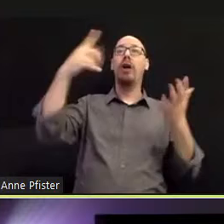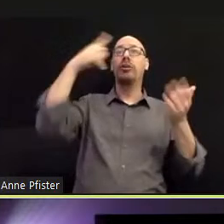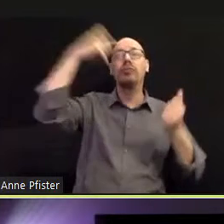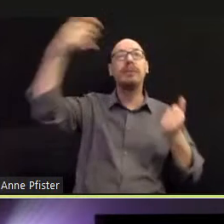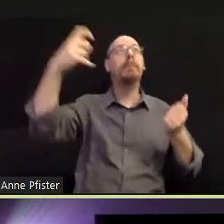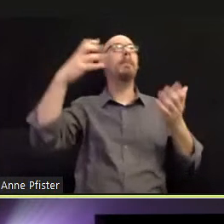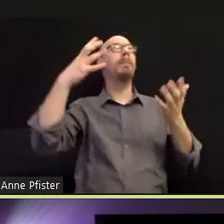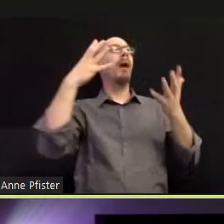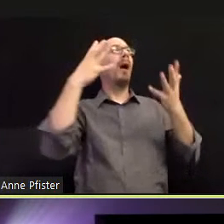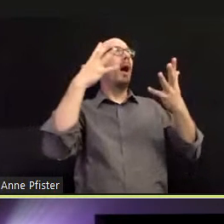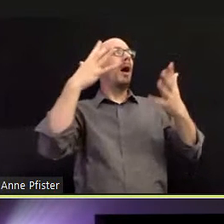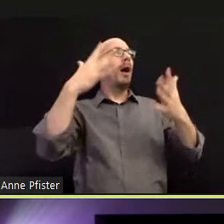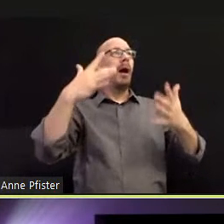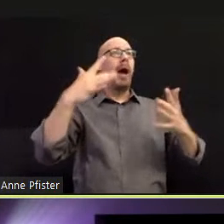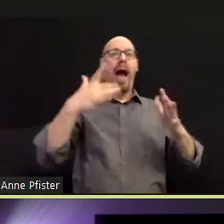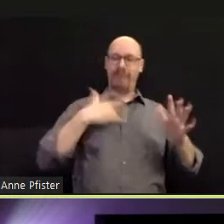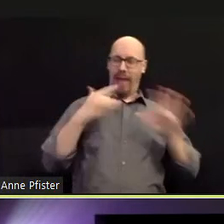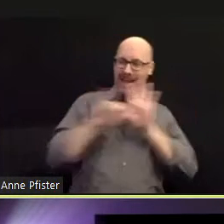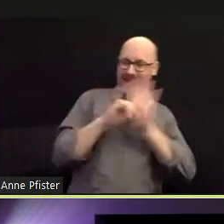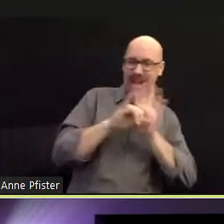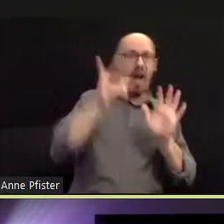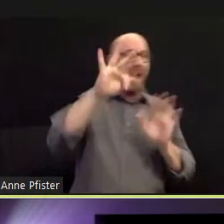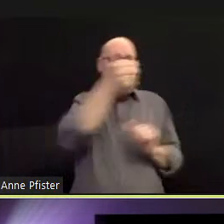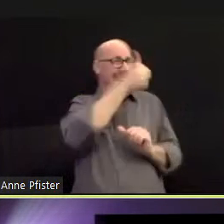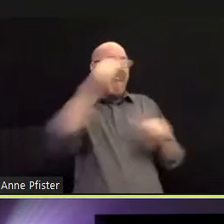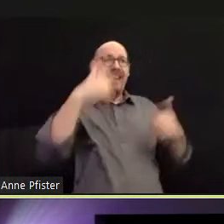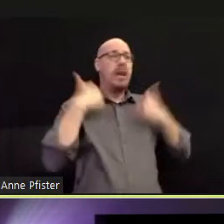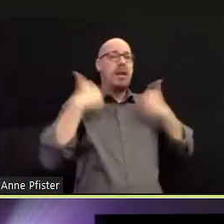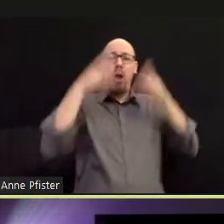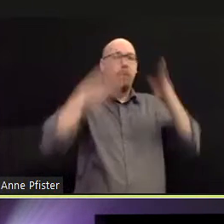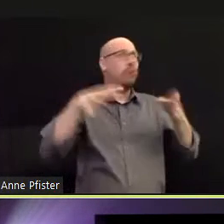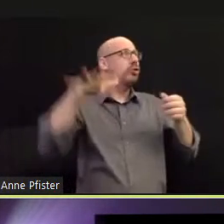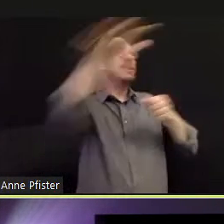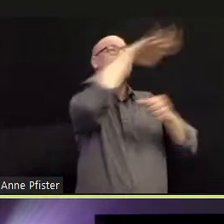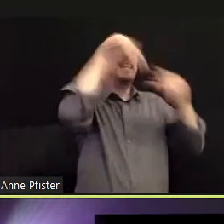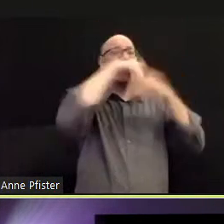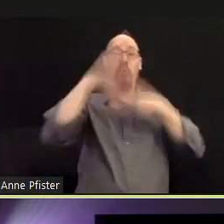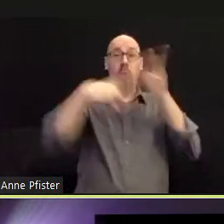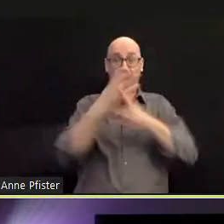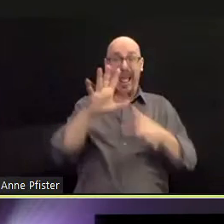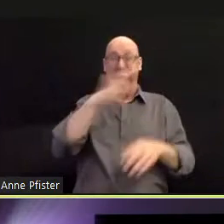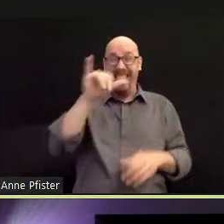young people anywhere. And again, this is precisely the point.